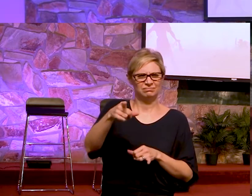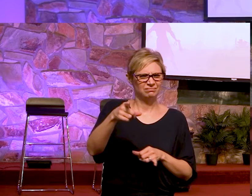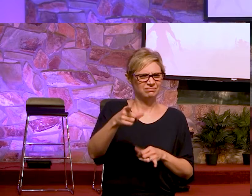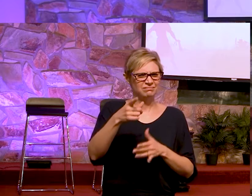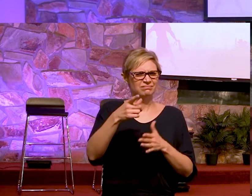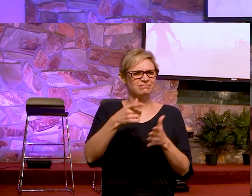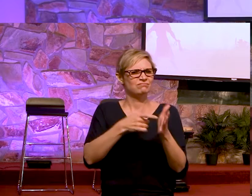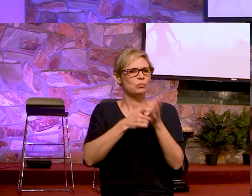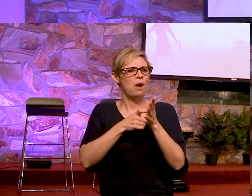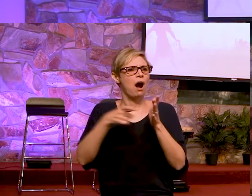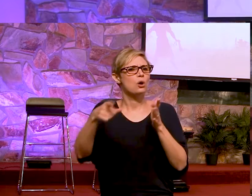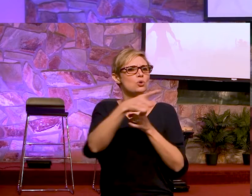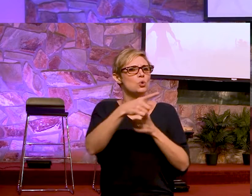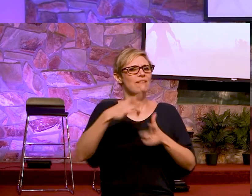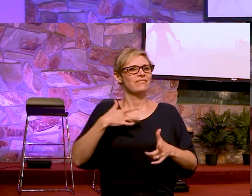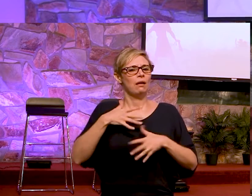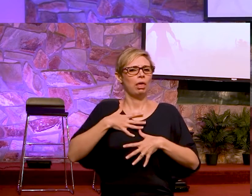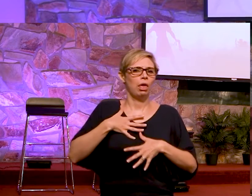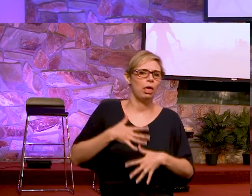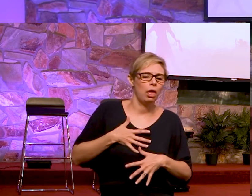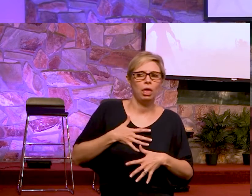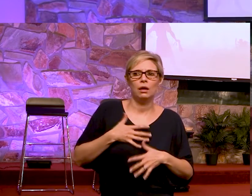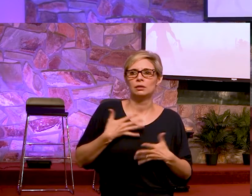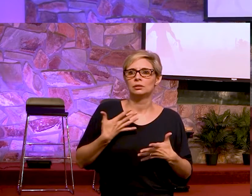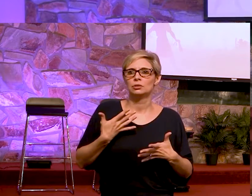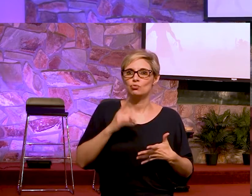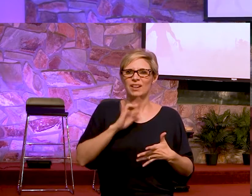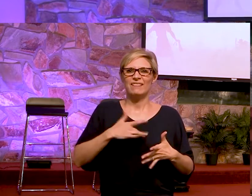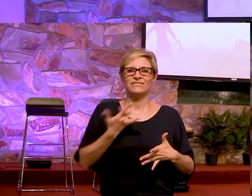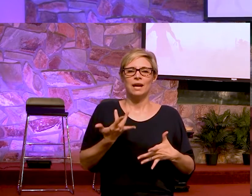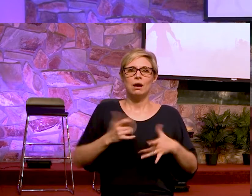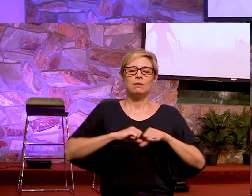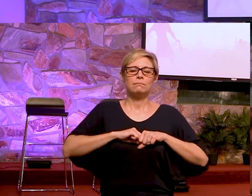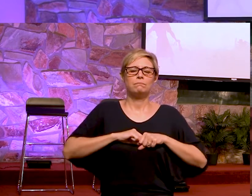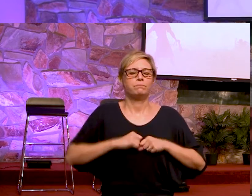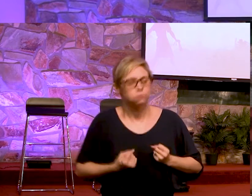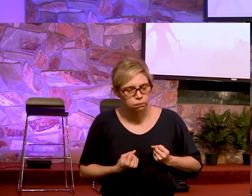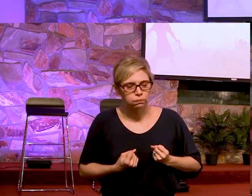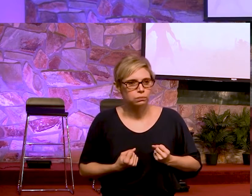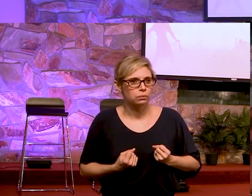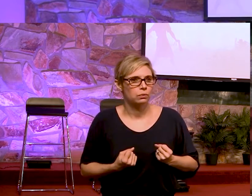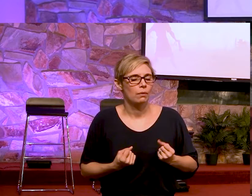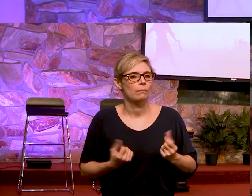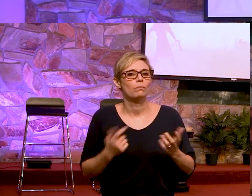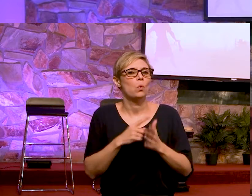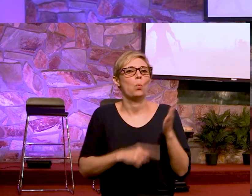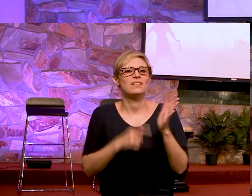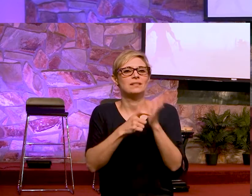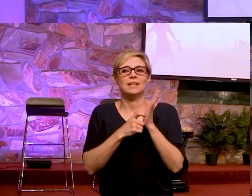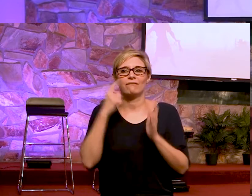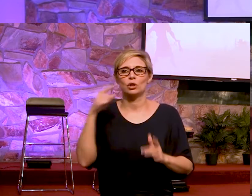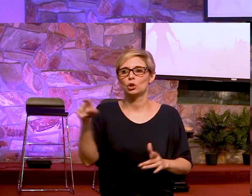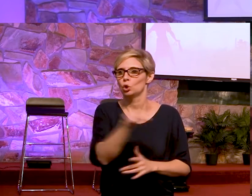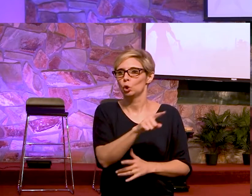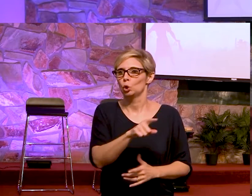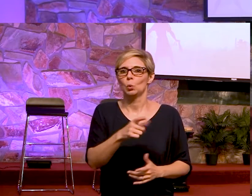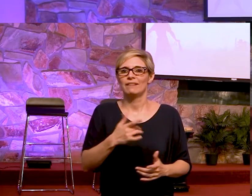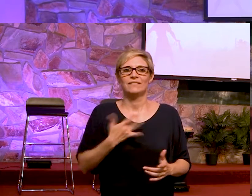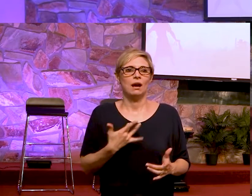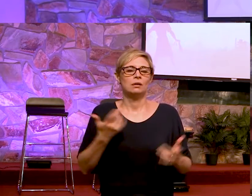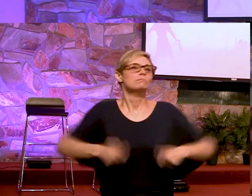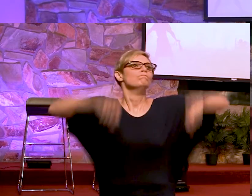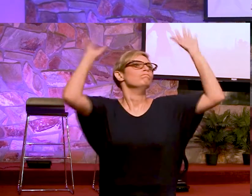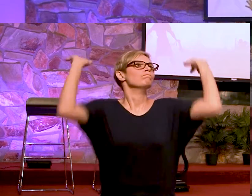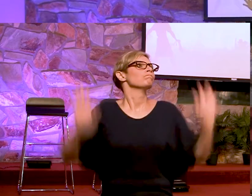What does it take to bring you to that breaking point in your life where you throw your hands up